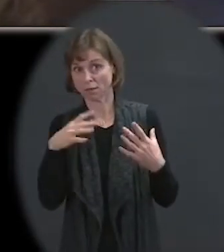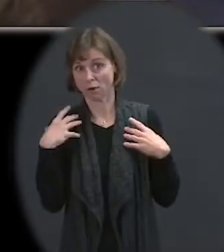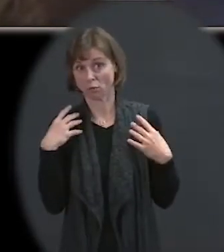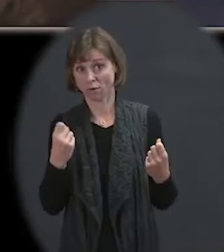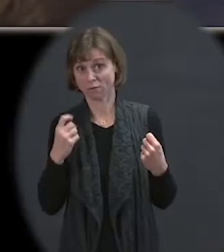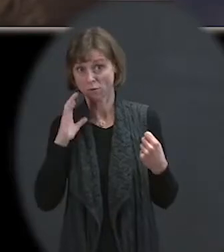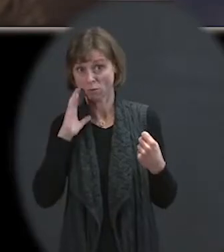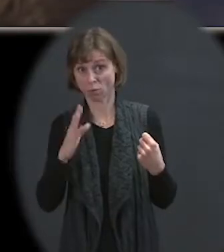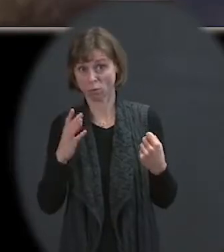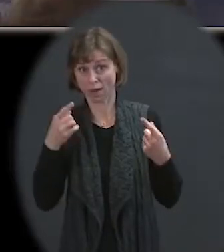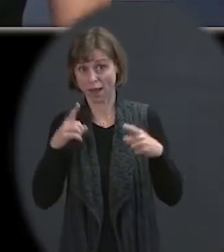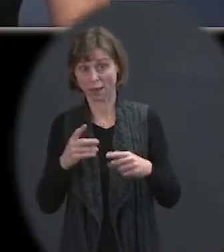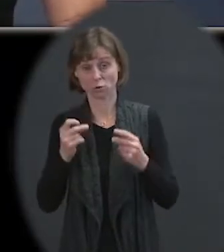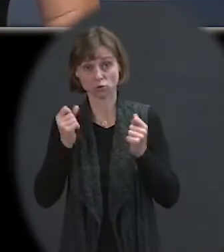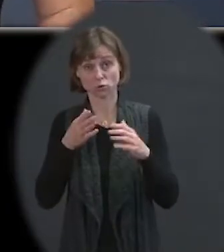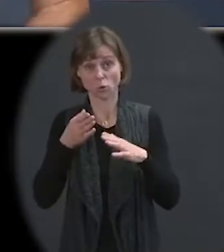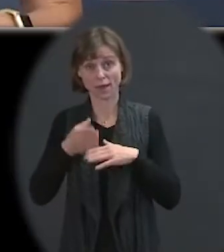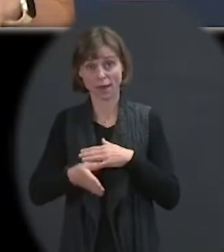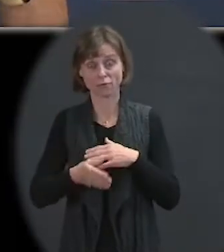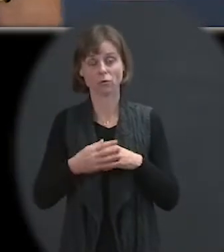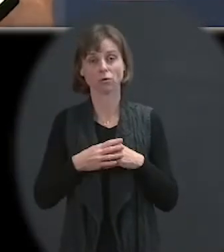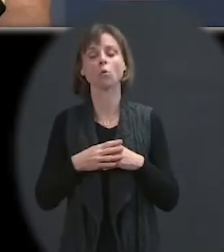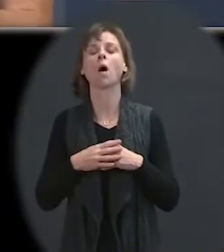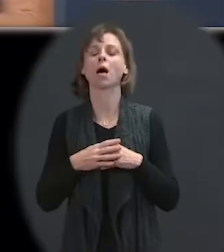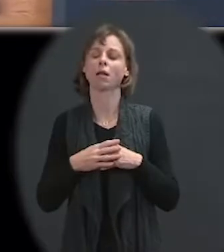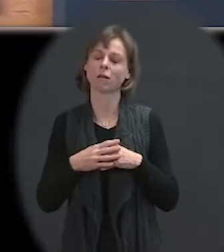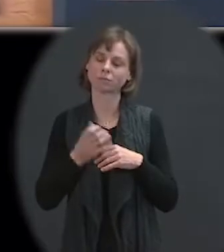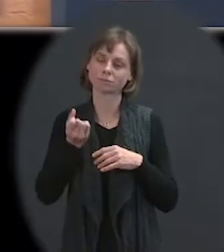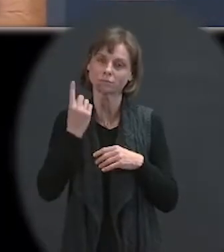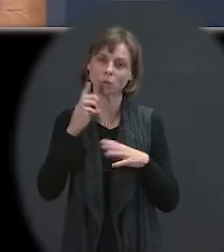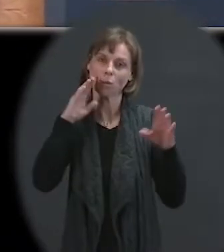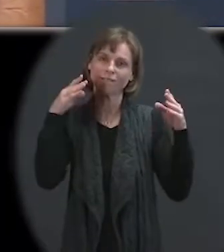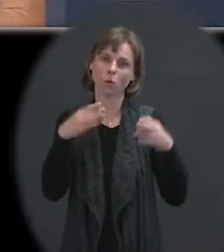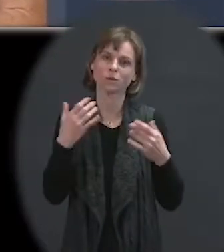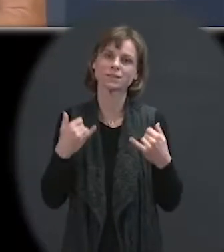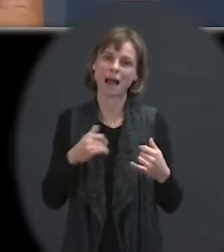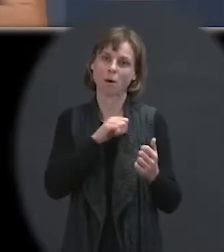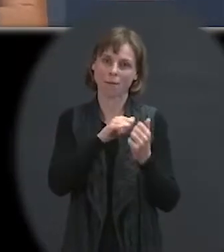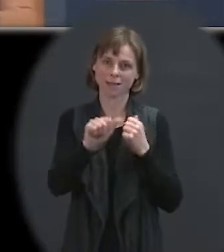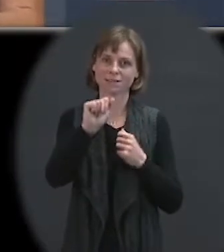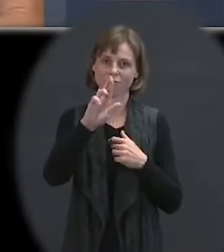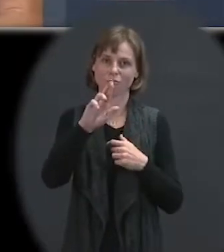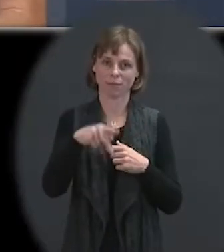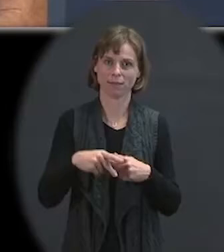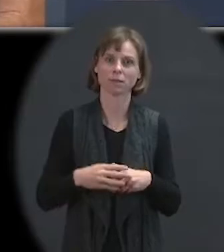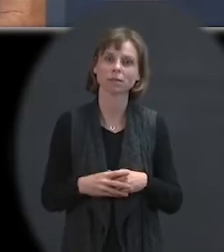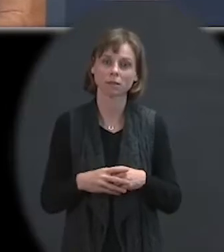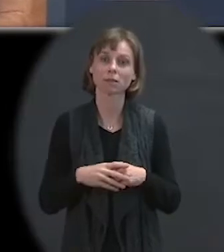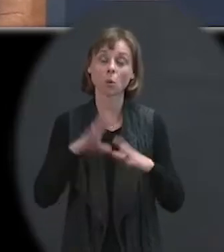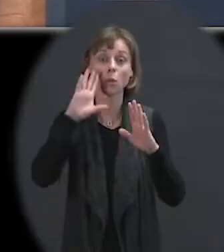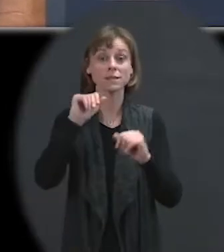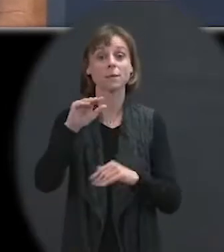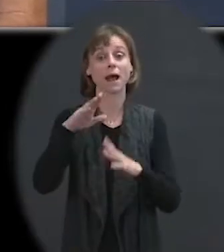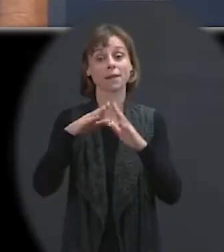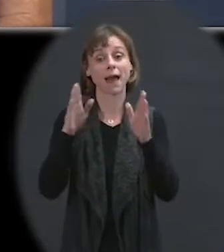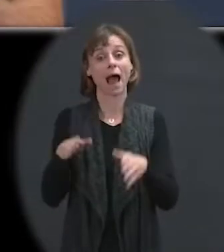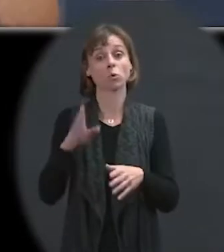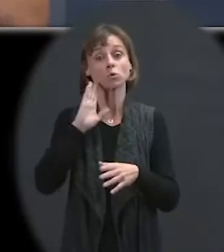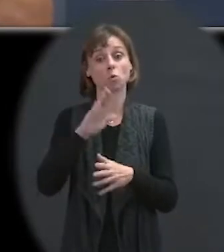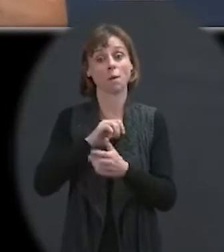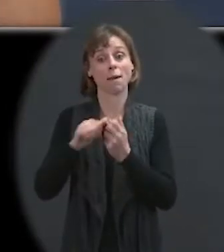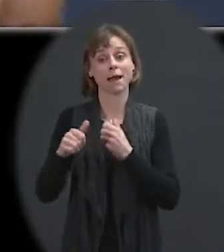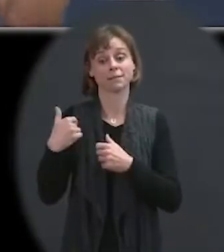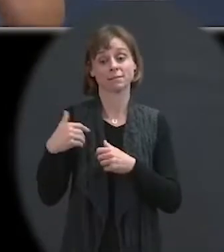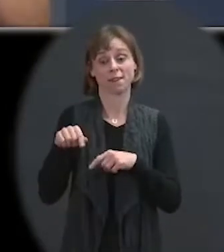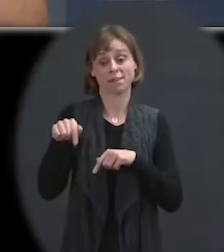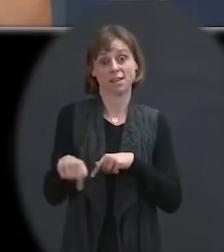come shortly afterward? Well, our focus right now is on getting the American Rescue Plan through. We expect the House to pass it this weekend, and then it will go to the Senate.